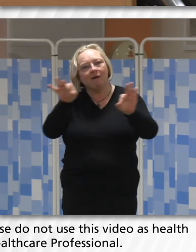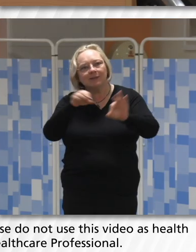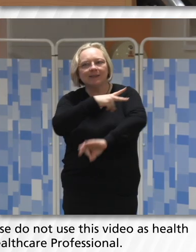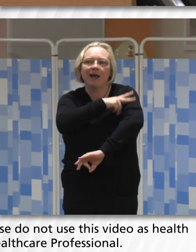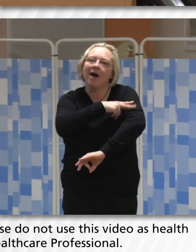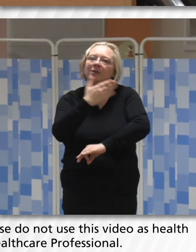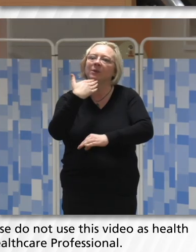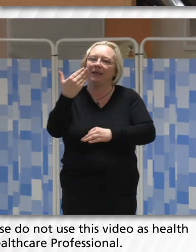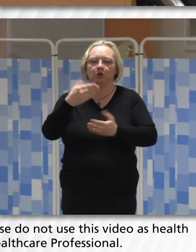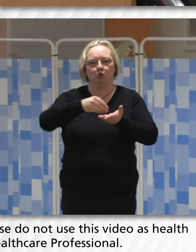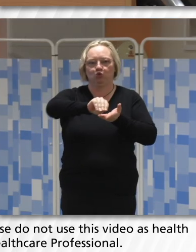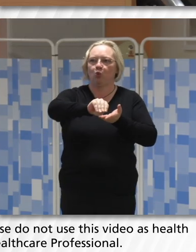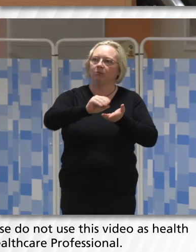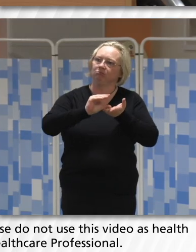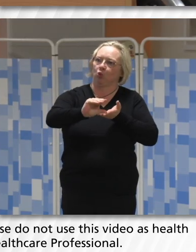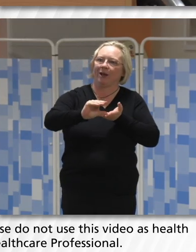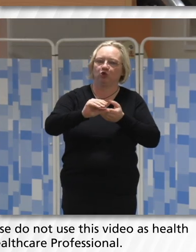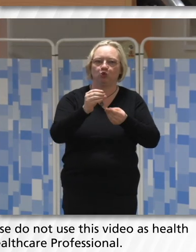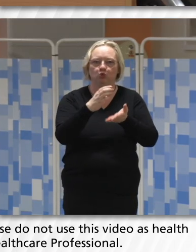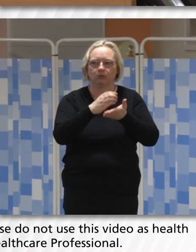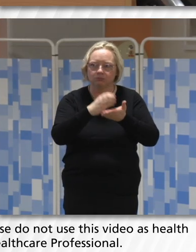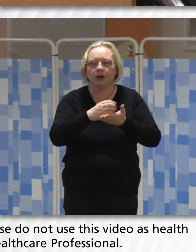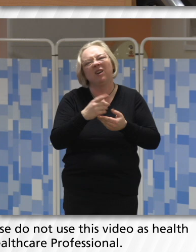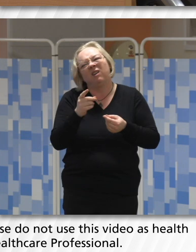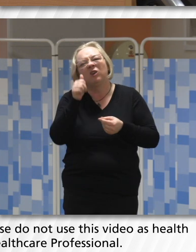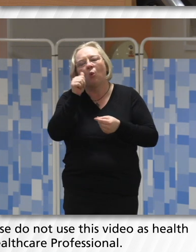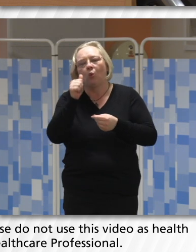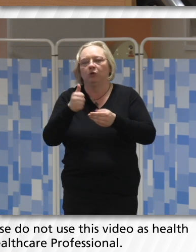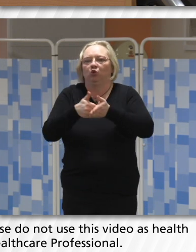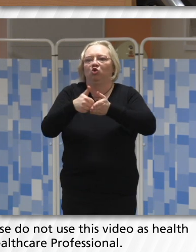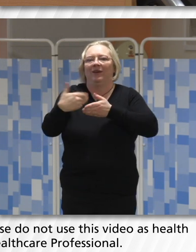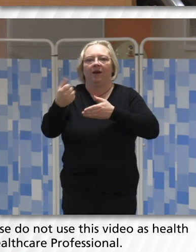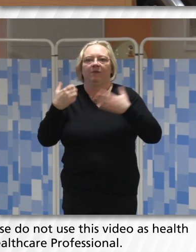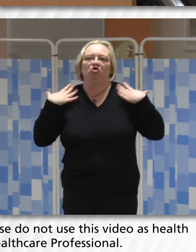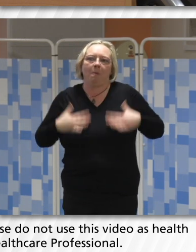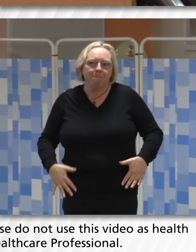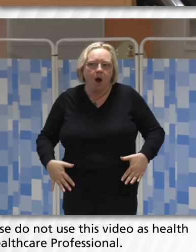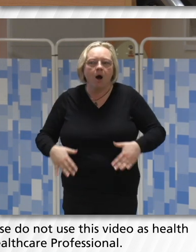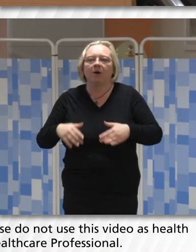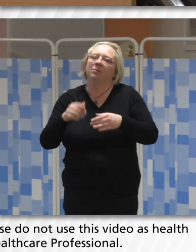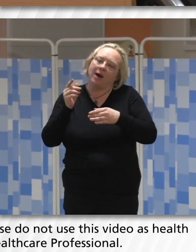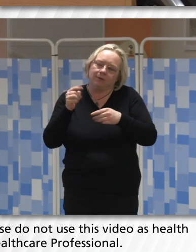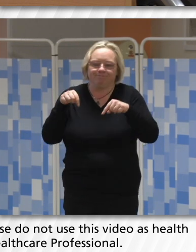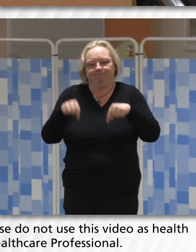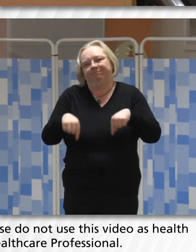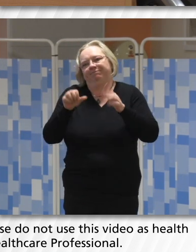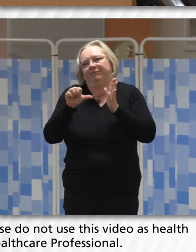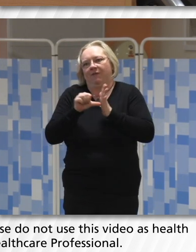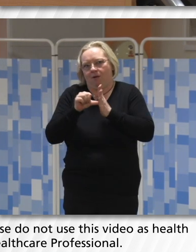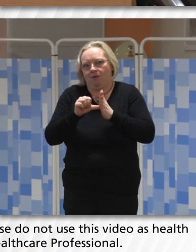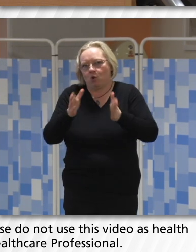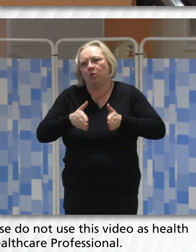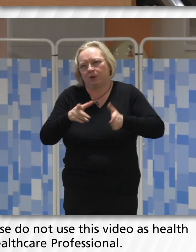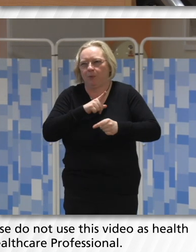to the charity. I know that Christmas jumper day is a big thing, but it's not always possible to do that in a hospital. So silly socks is our version of that.